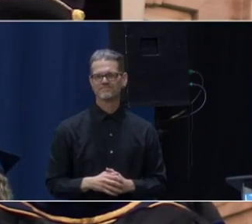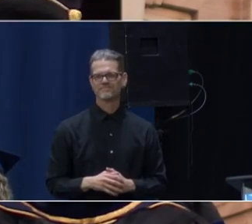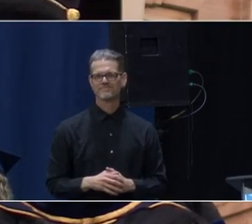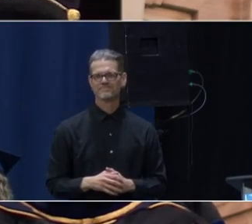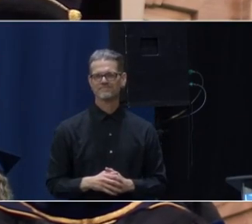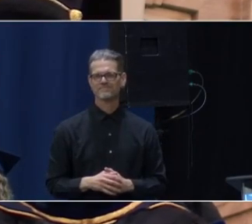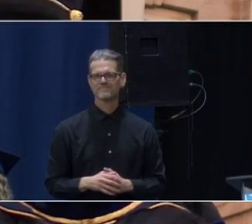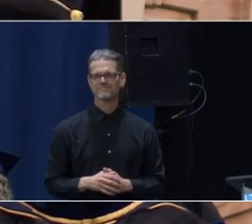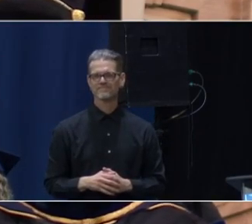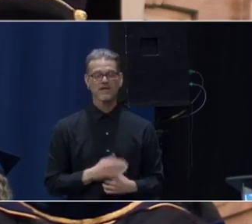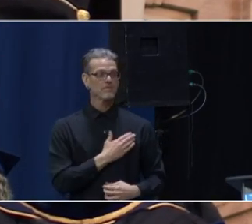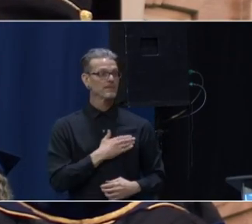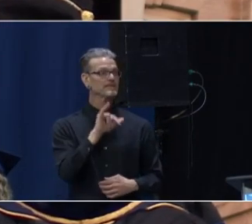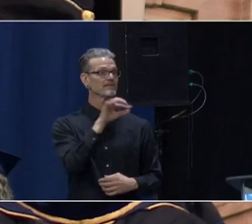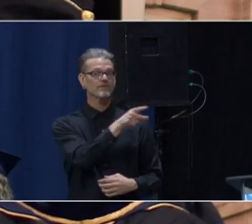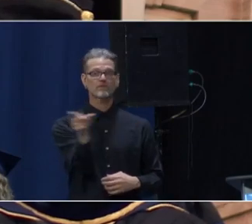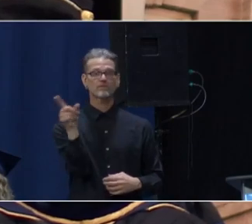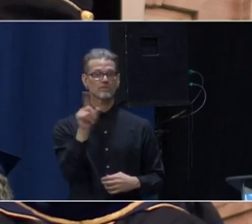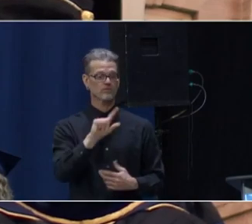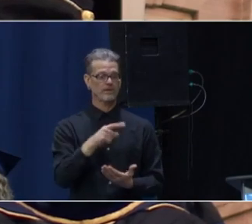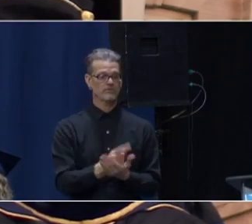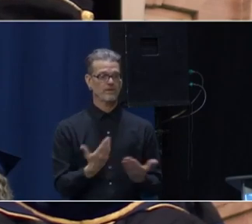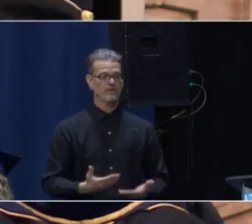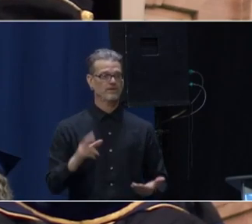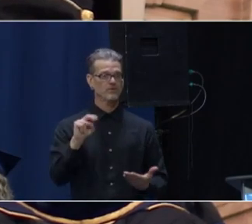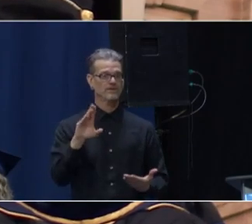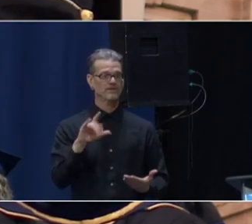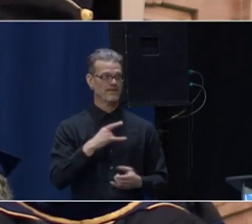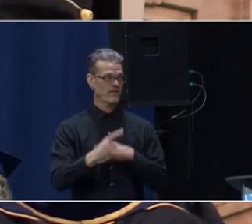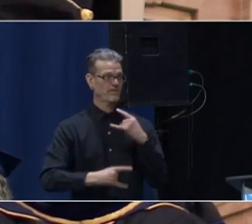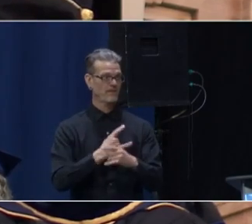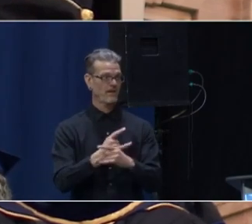Will everyone who is a UNC alum please stand?